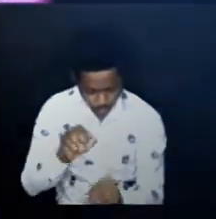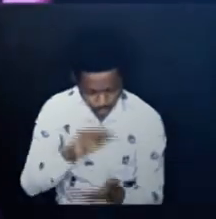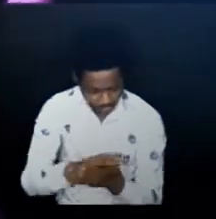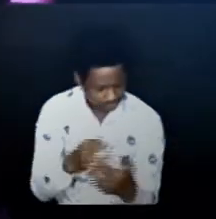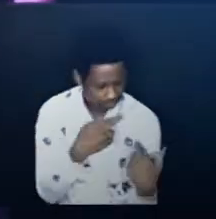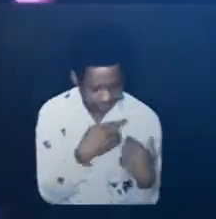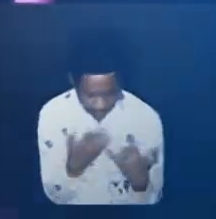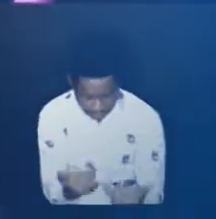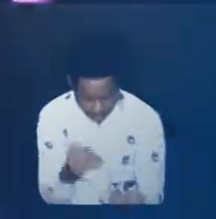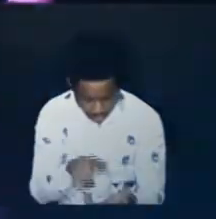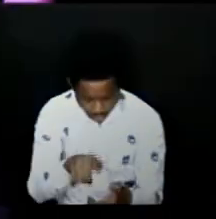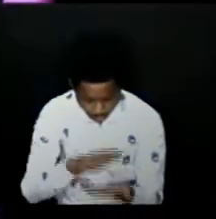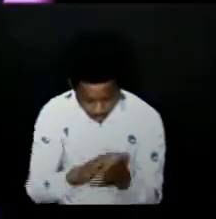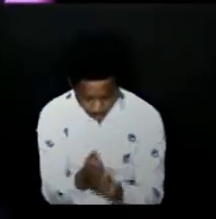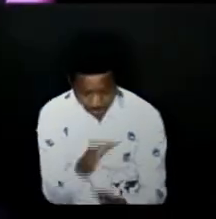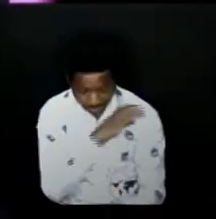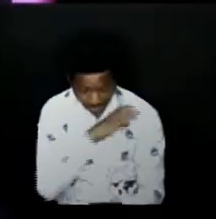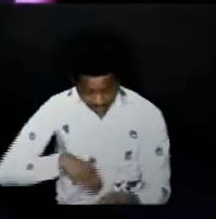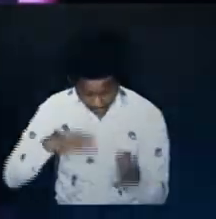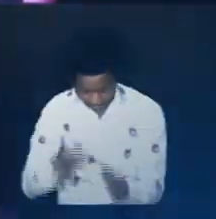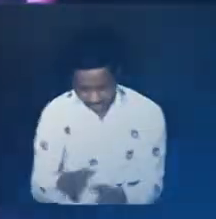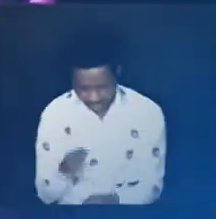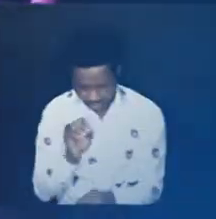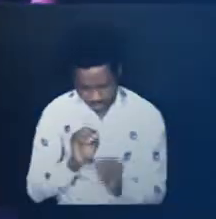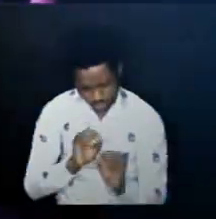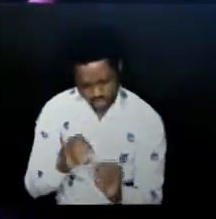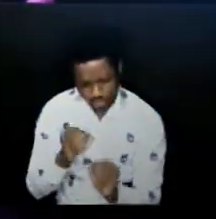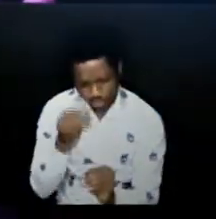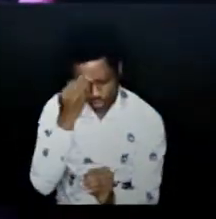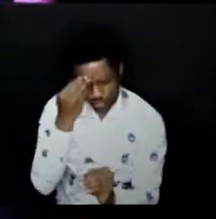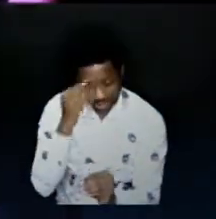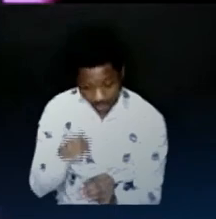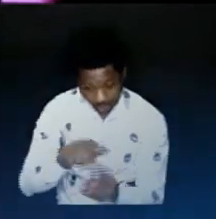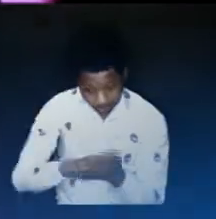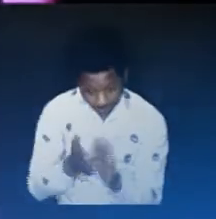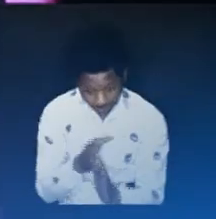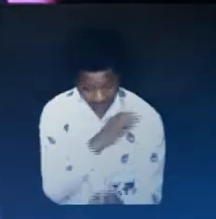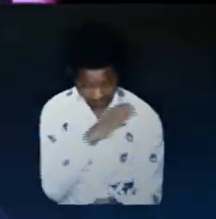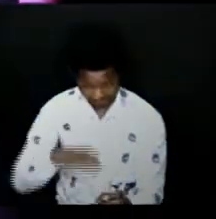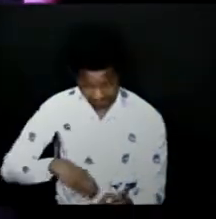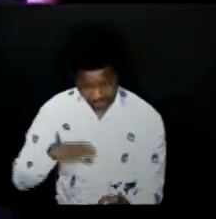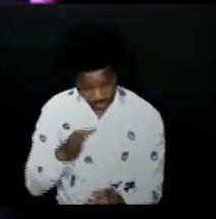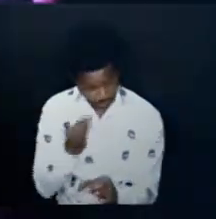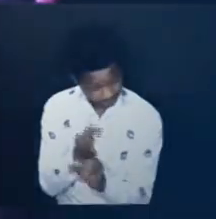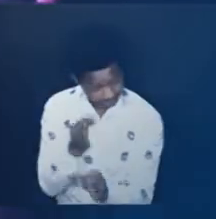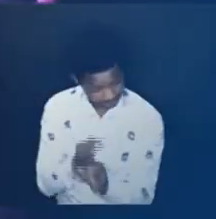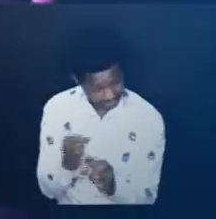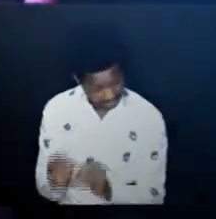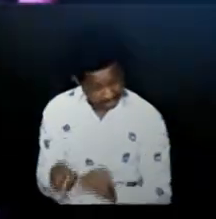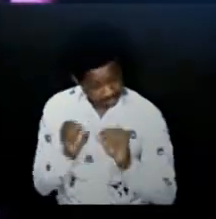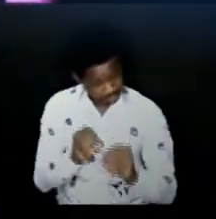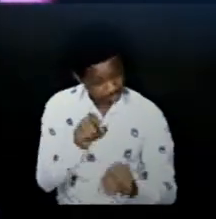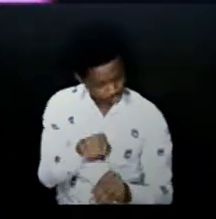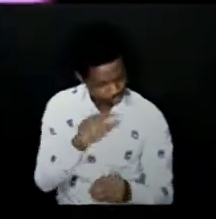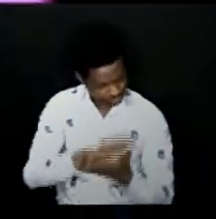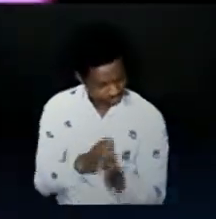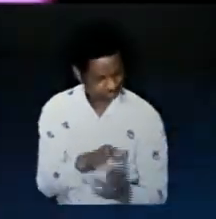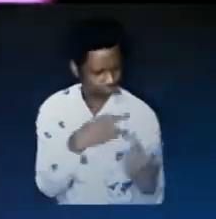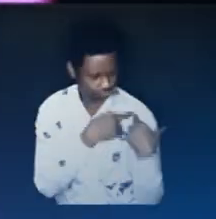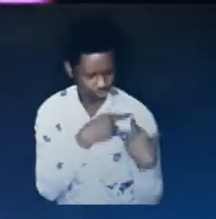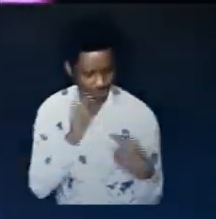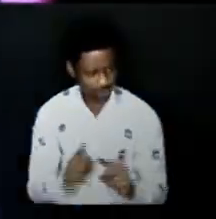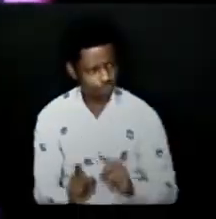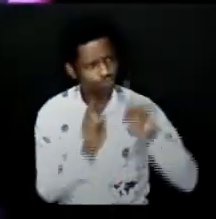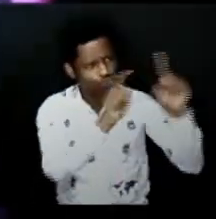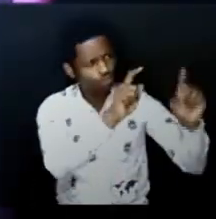are a Christian. Let them know that the Christian, being a Christian, the new faith places a responsibility on them that they